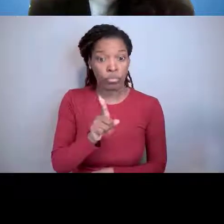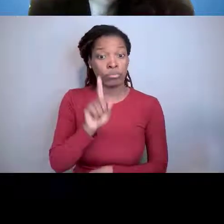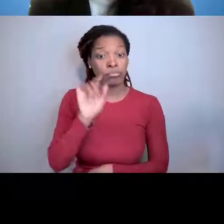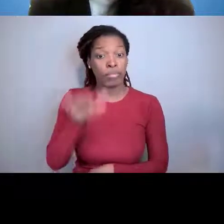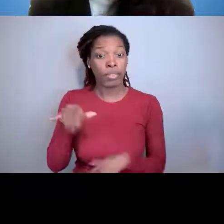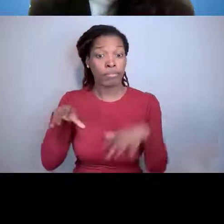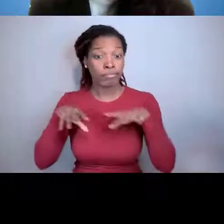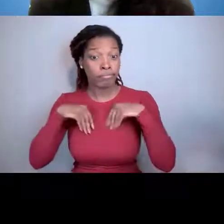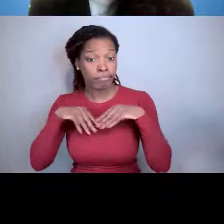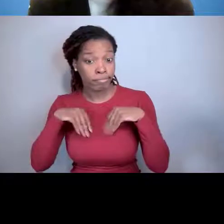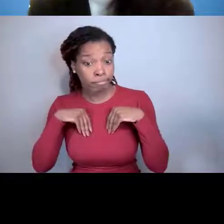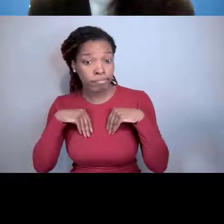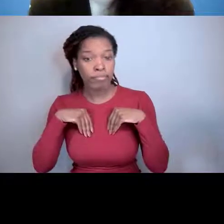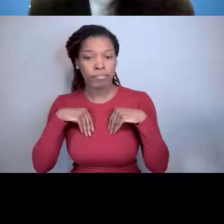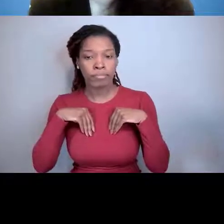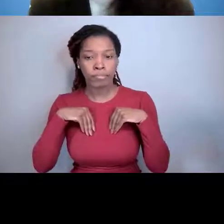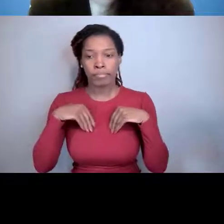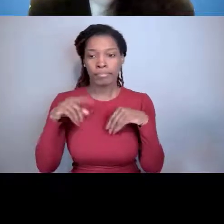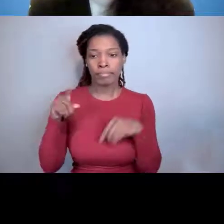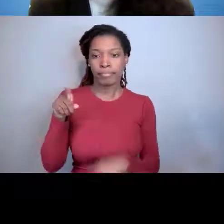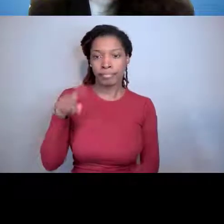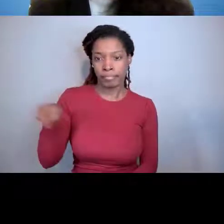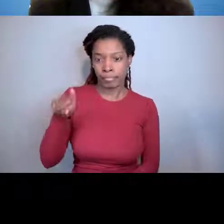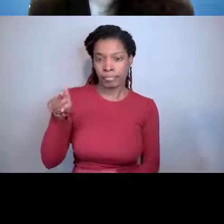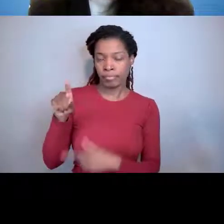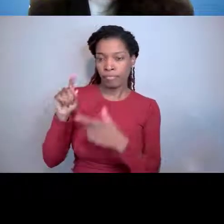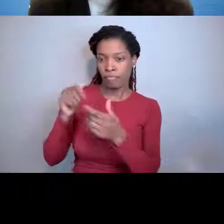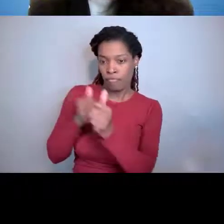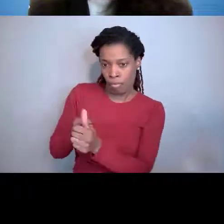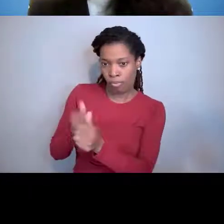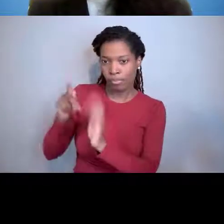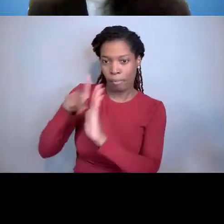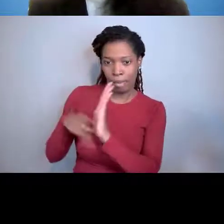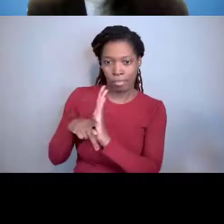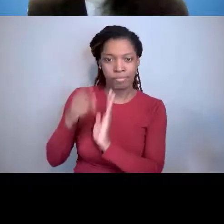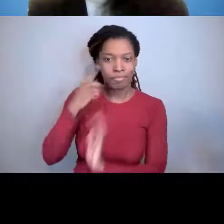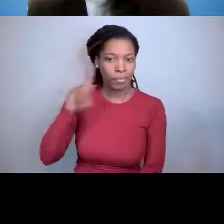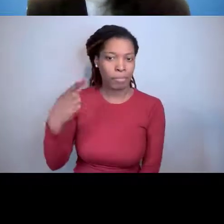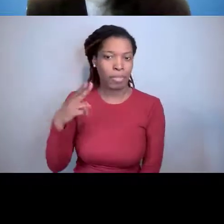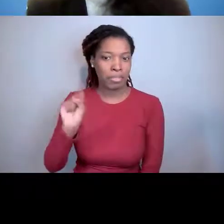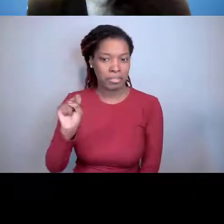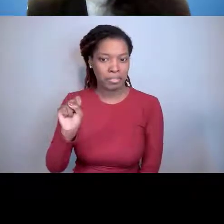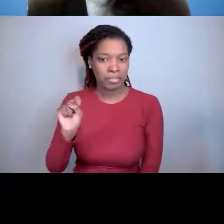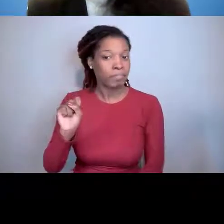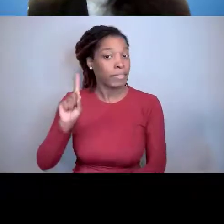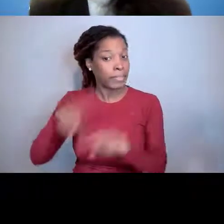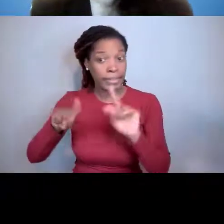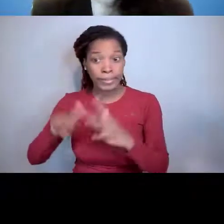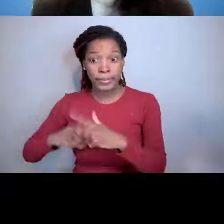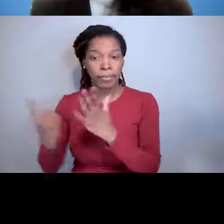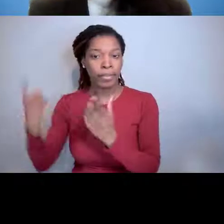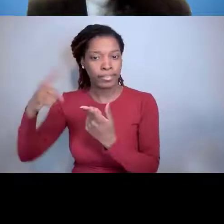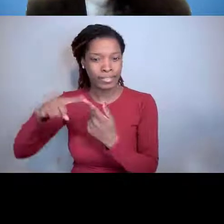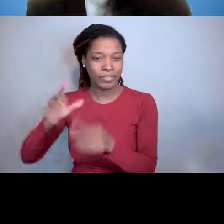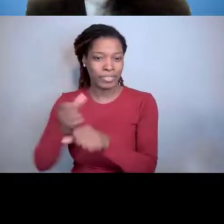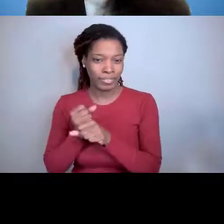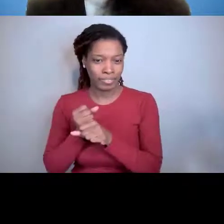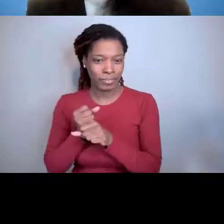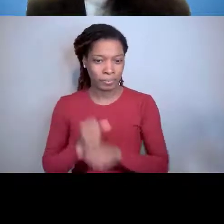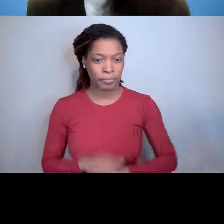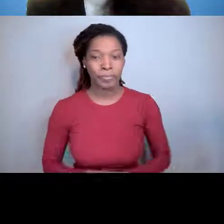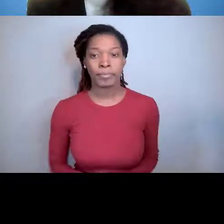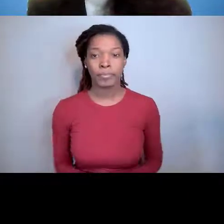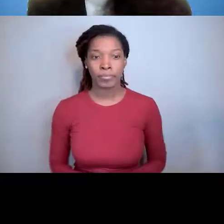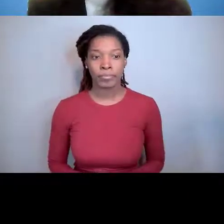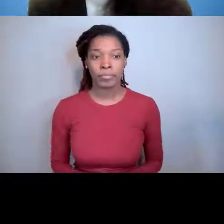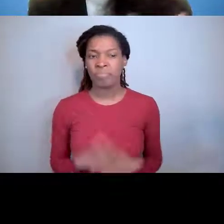acceptable to the PHS and compliance with the policy. So what is an animal welfare assurance? Well, in essence, it's